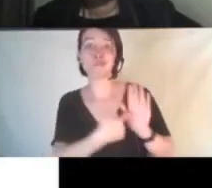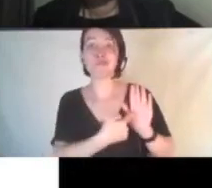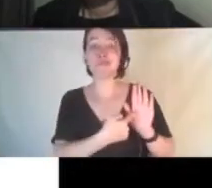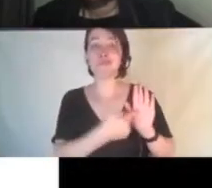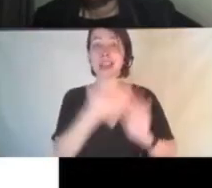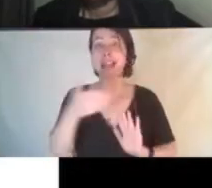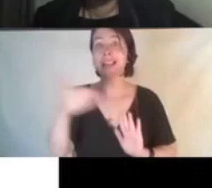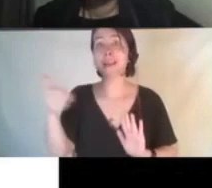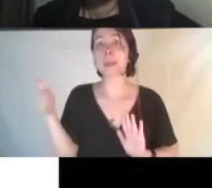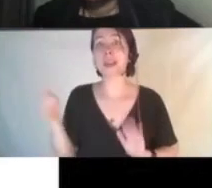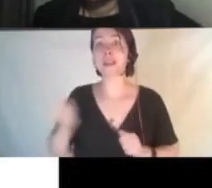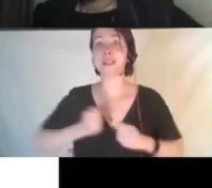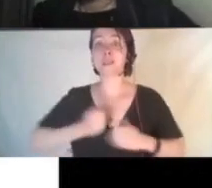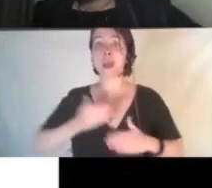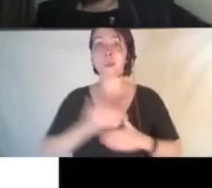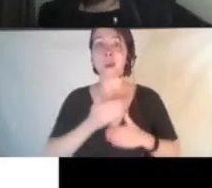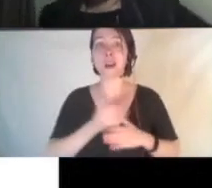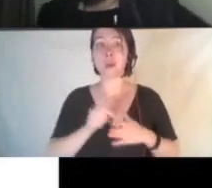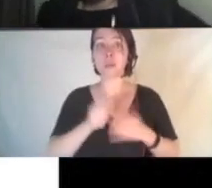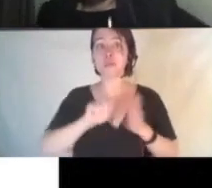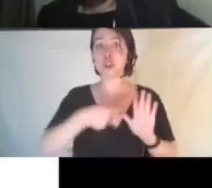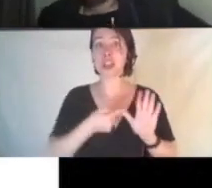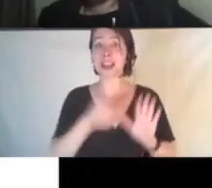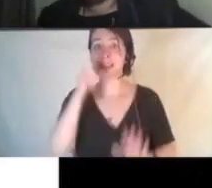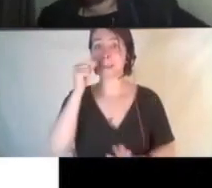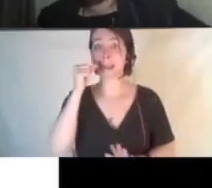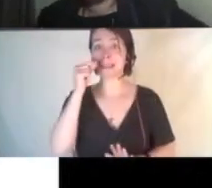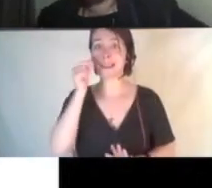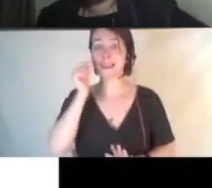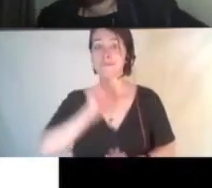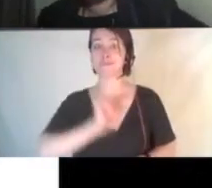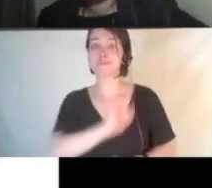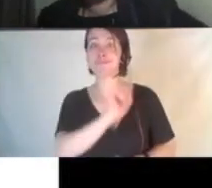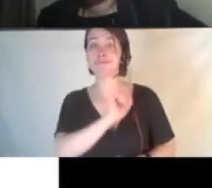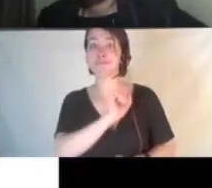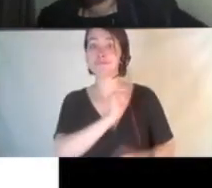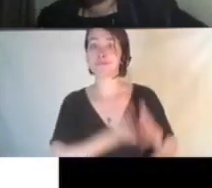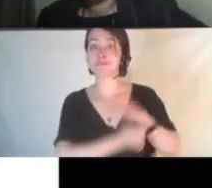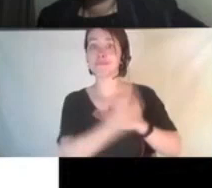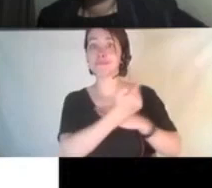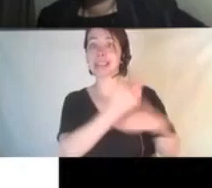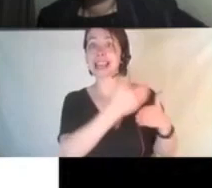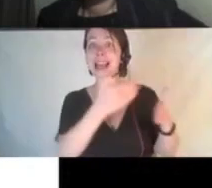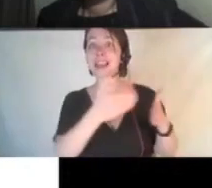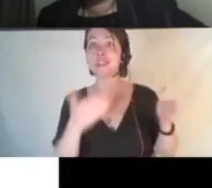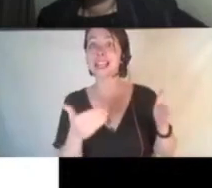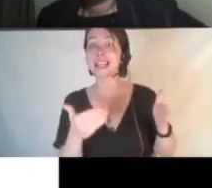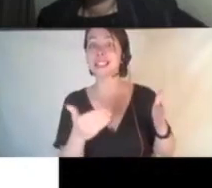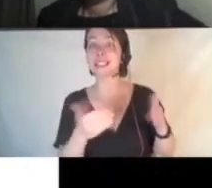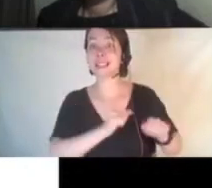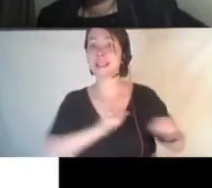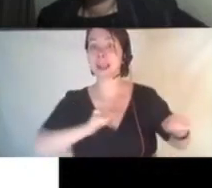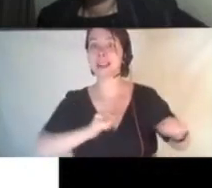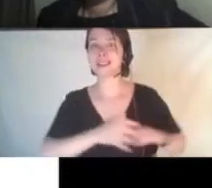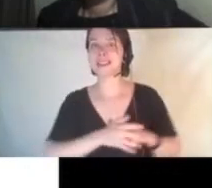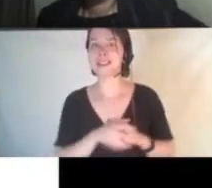Ability. Yeah. That they were there in their own gallery space. It was nice. And we had school children